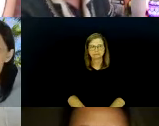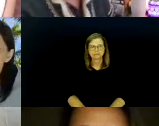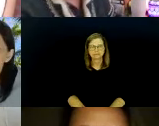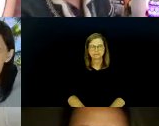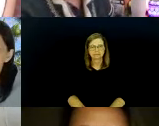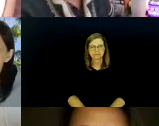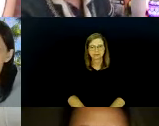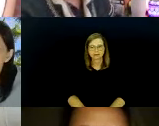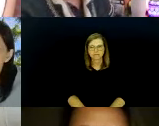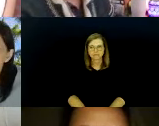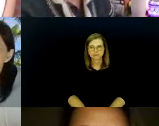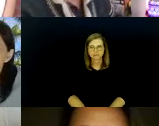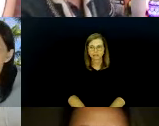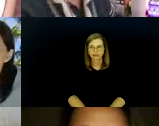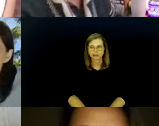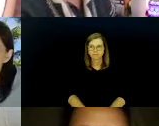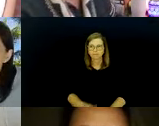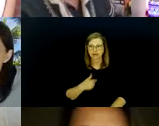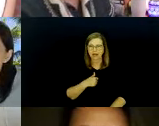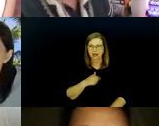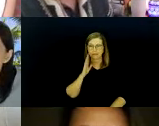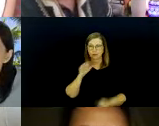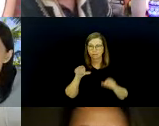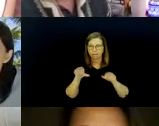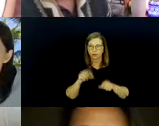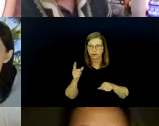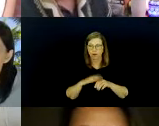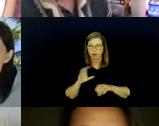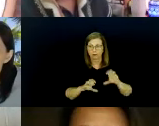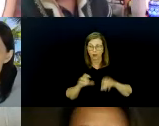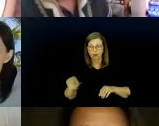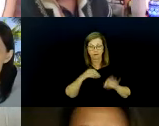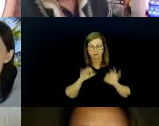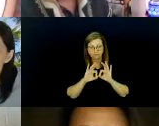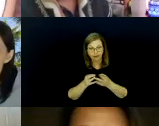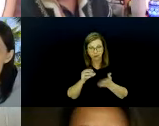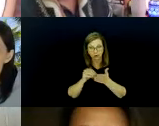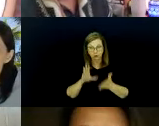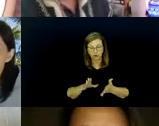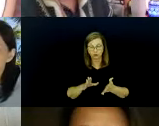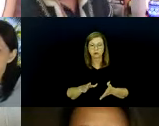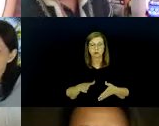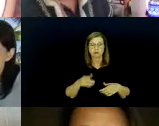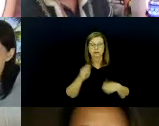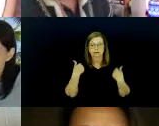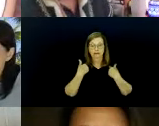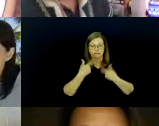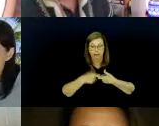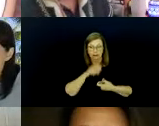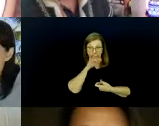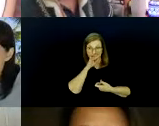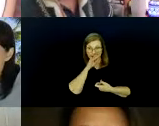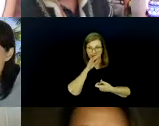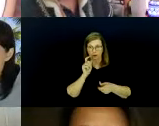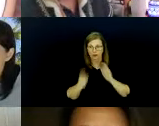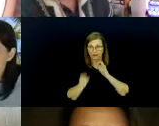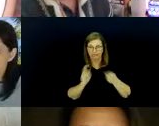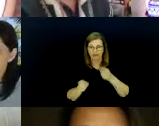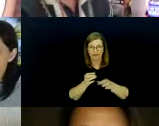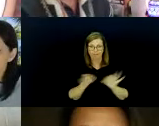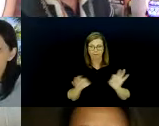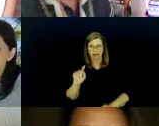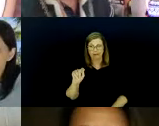I had posted on the chat, if you have families and students who are Spanish speaking, we're giving out free tag credits, and I